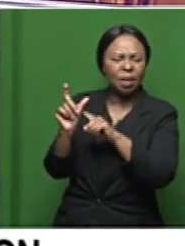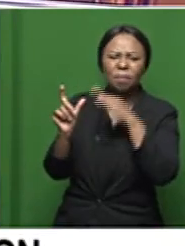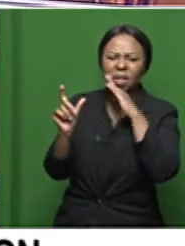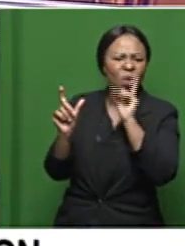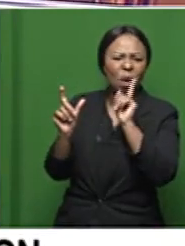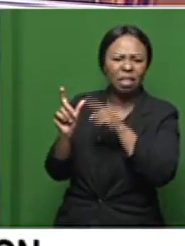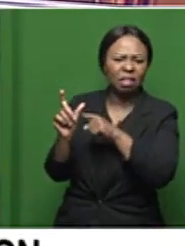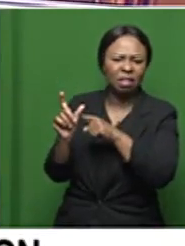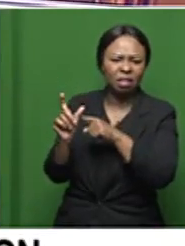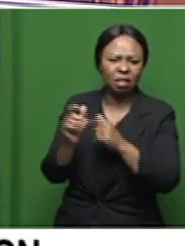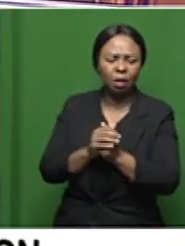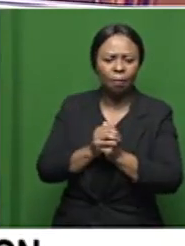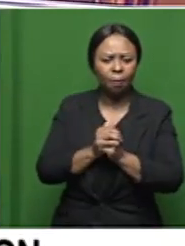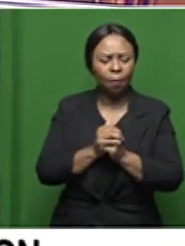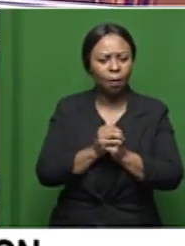mean?